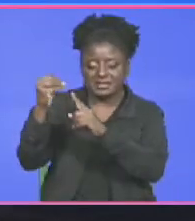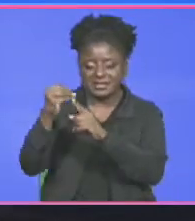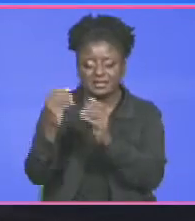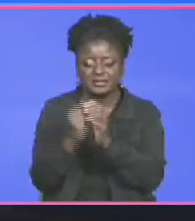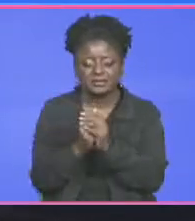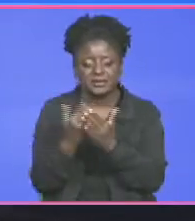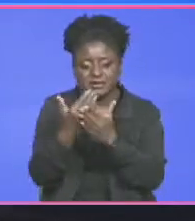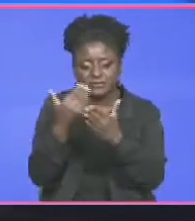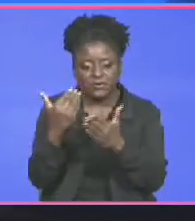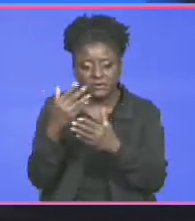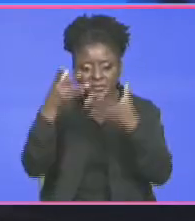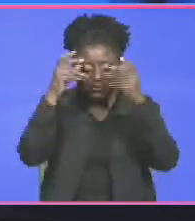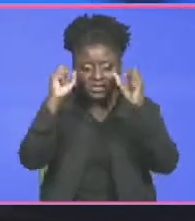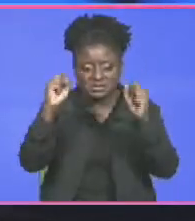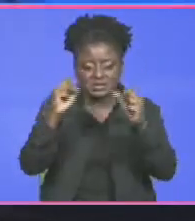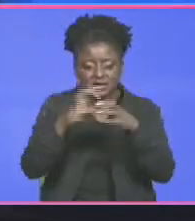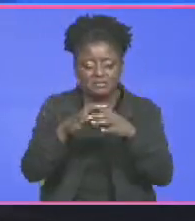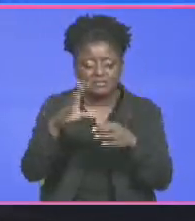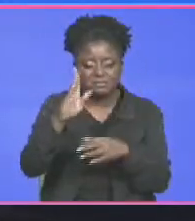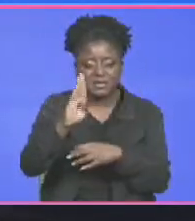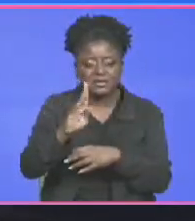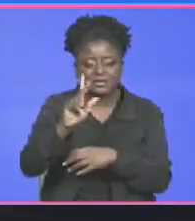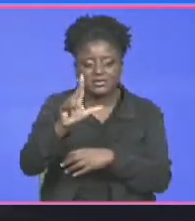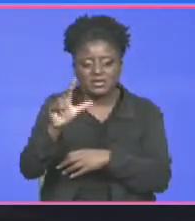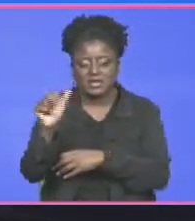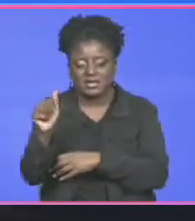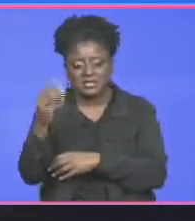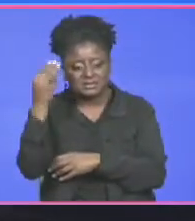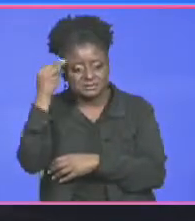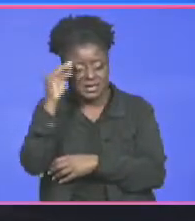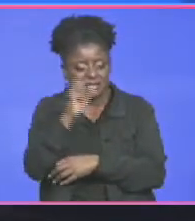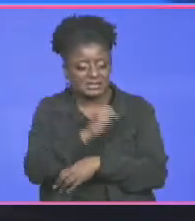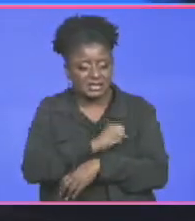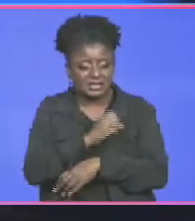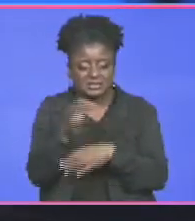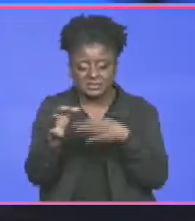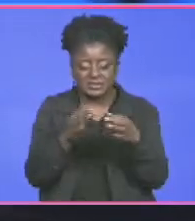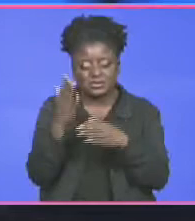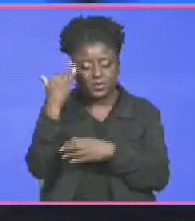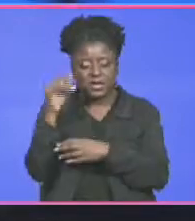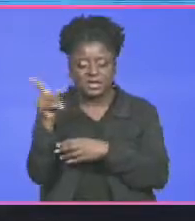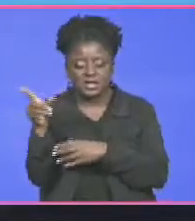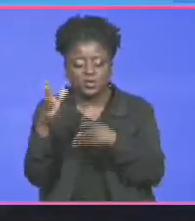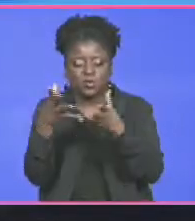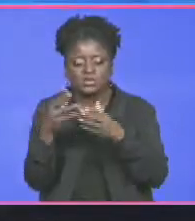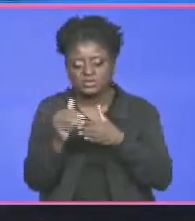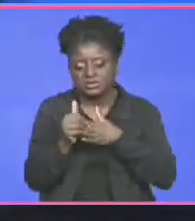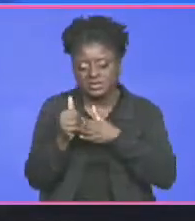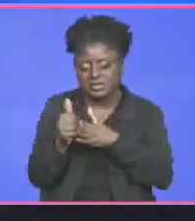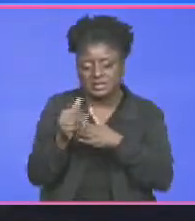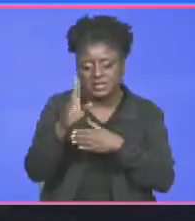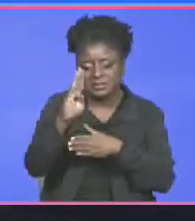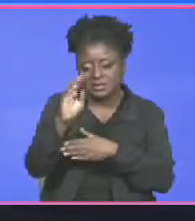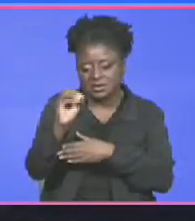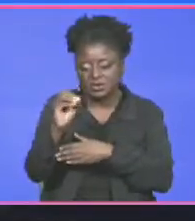Former president of the B3A's Mike Sands explains why he wants to head the BOC, the highest sporting organization in the